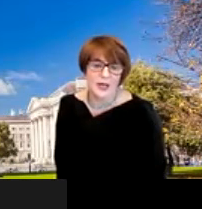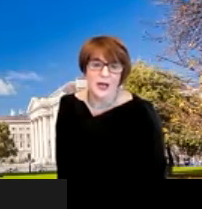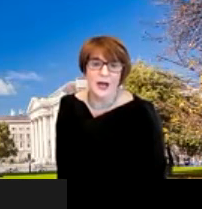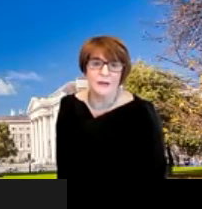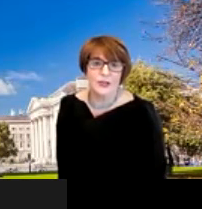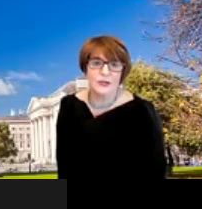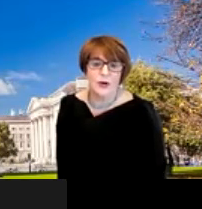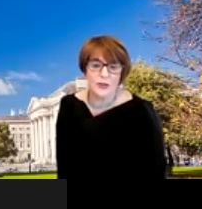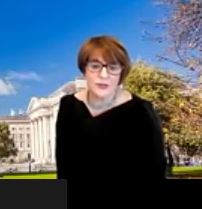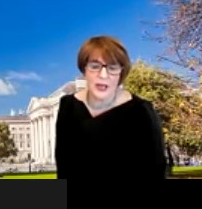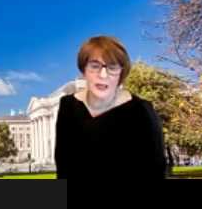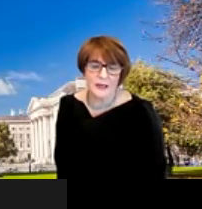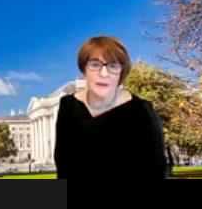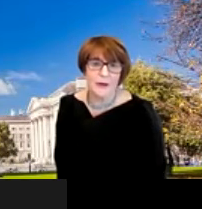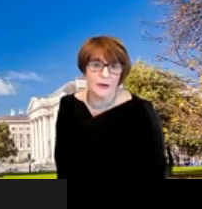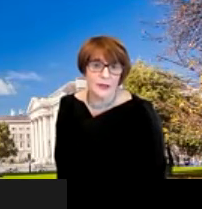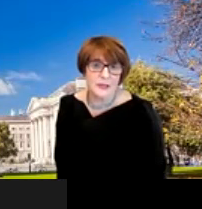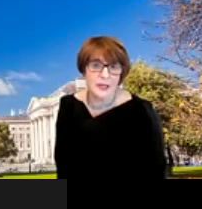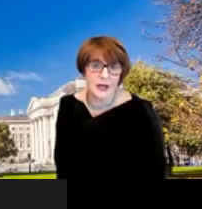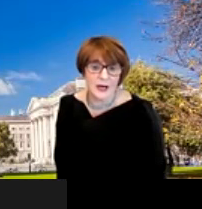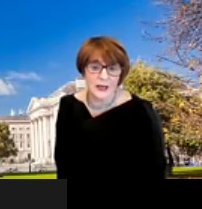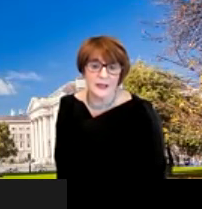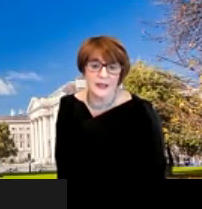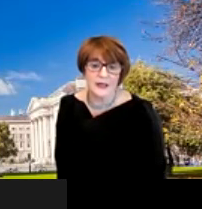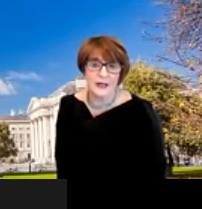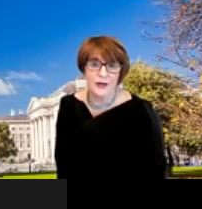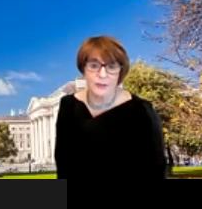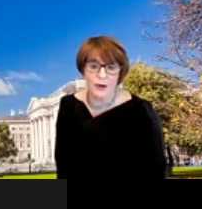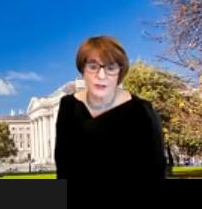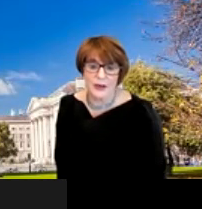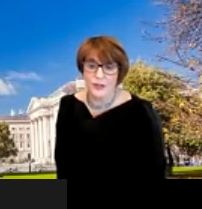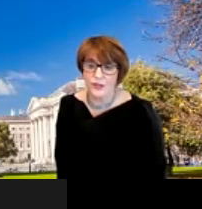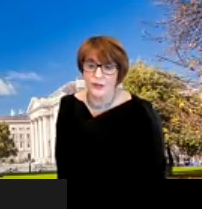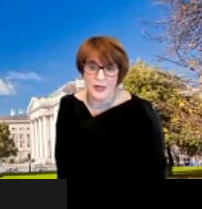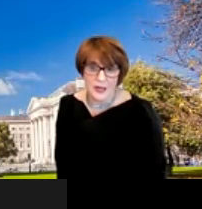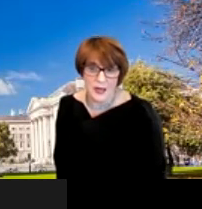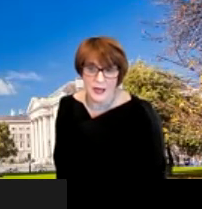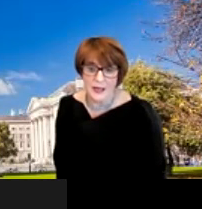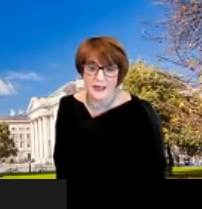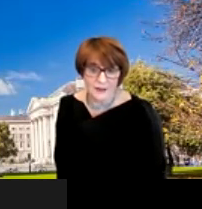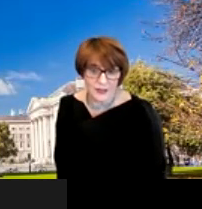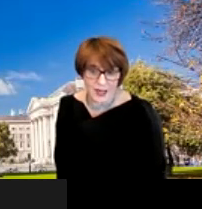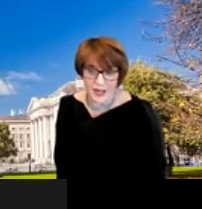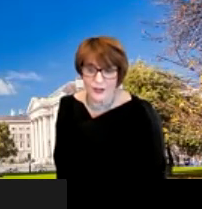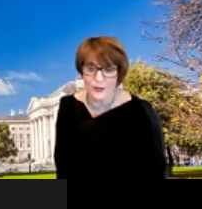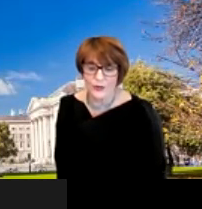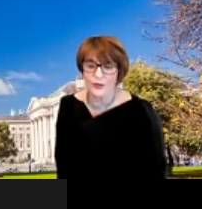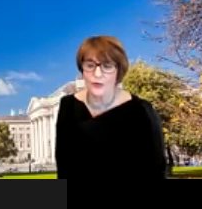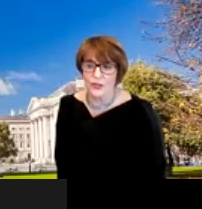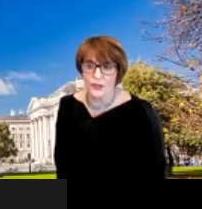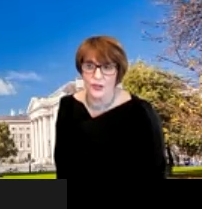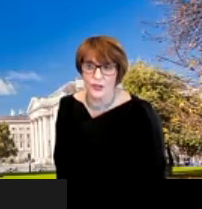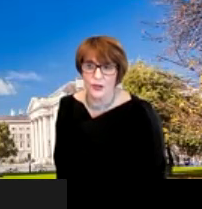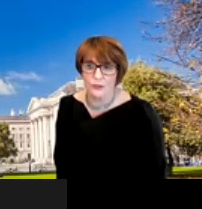Sean. I want to also thank Margaret Haig, our project manager, Gavin Dan,